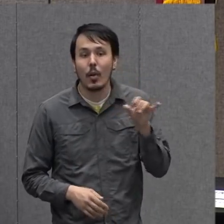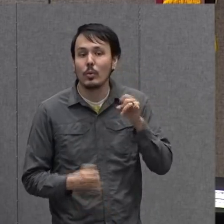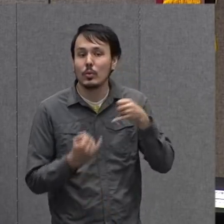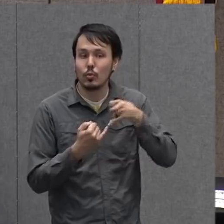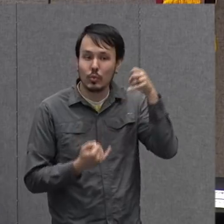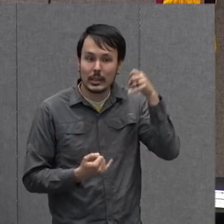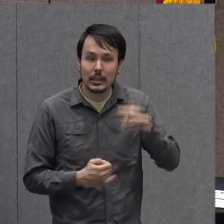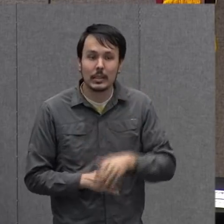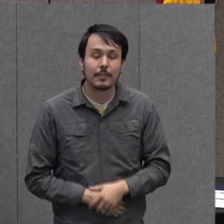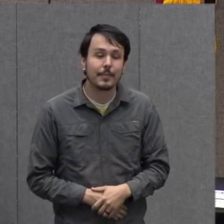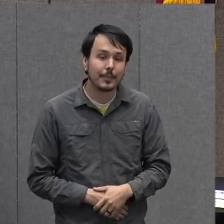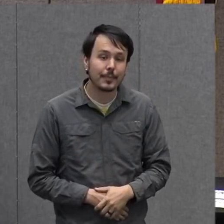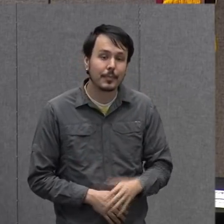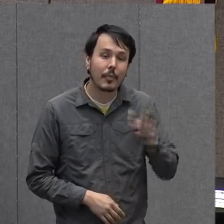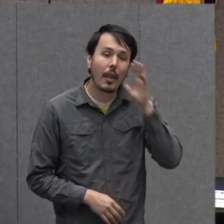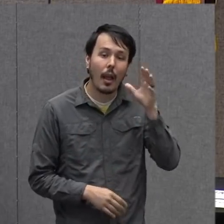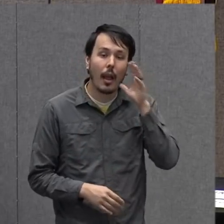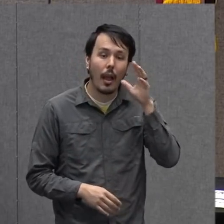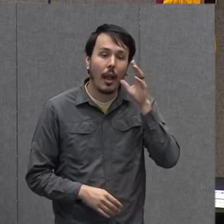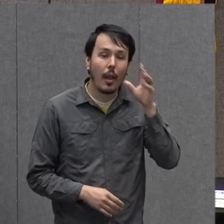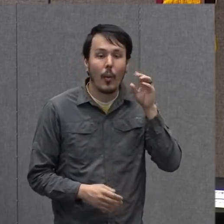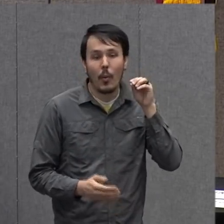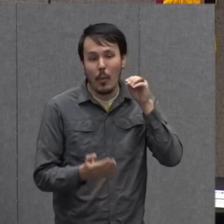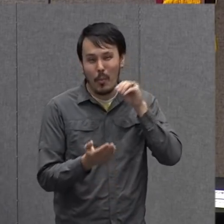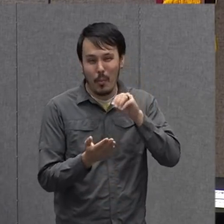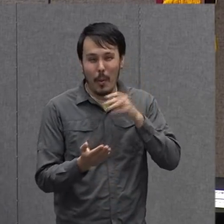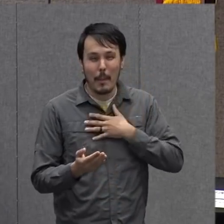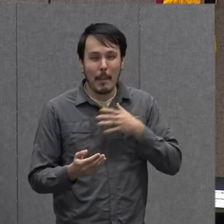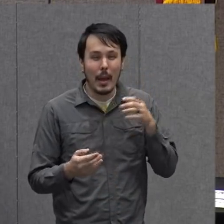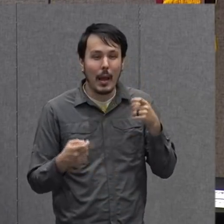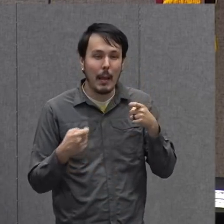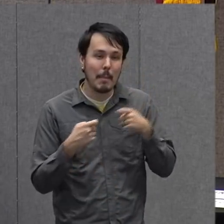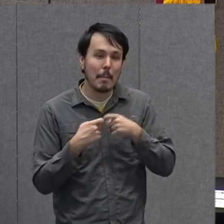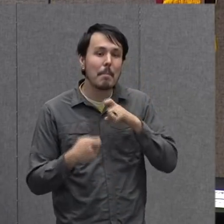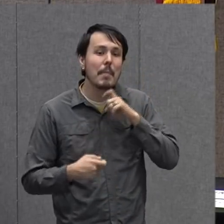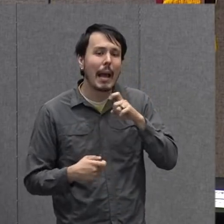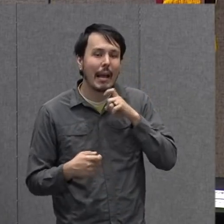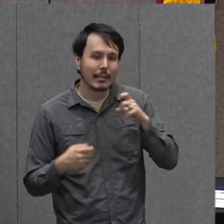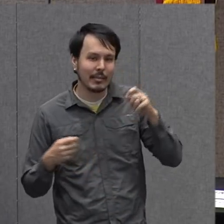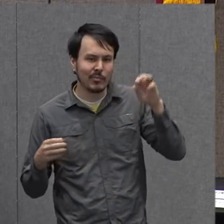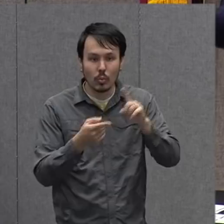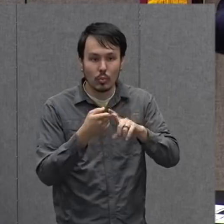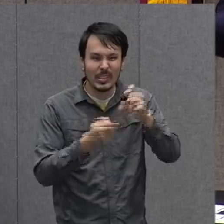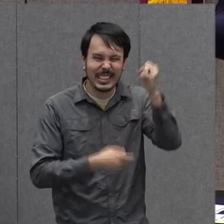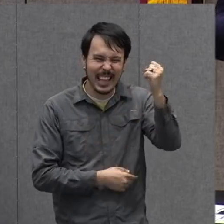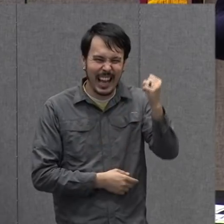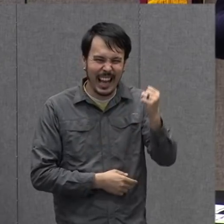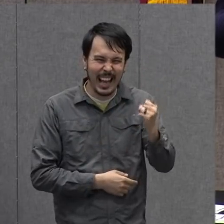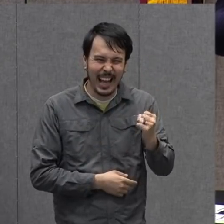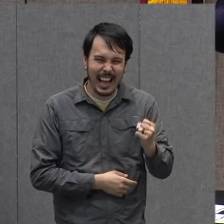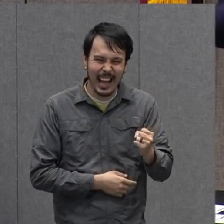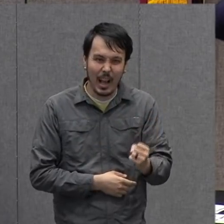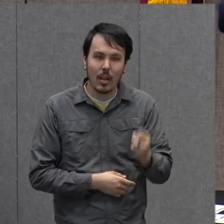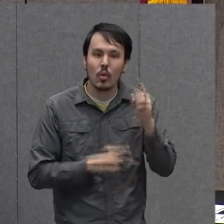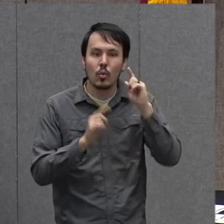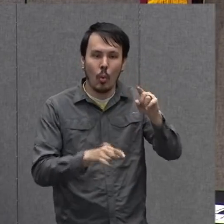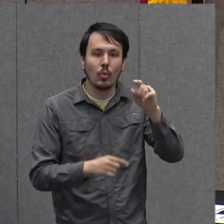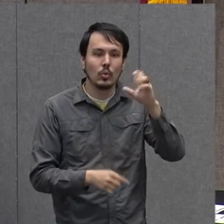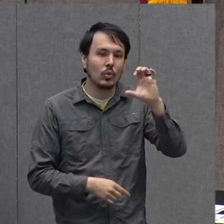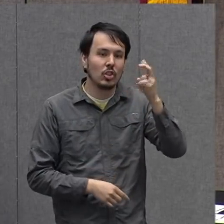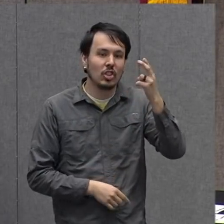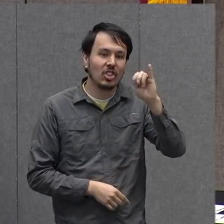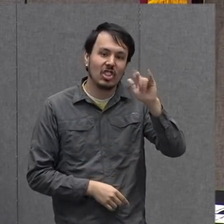magnet. I happen to have a laser key ring, keychain I should say, and it works. It definitely